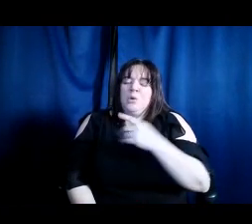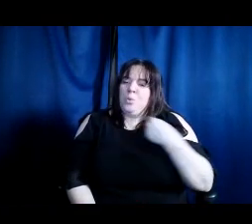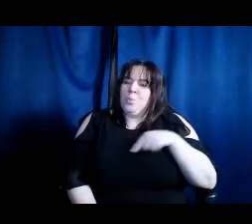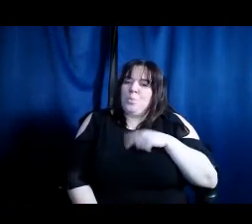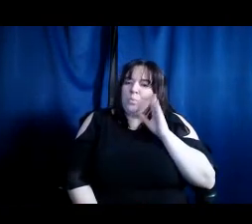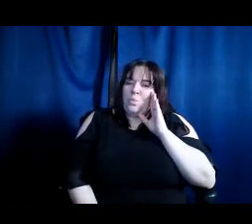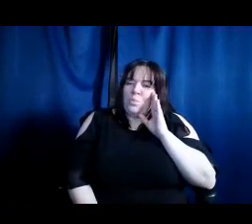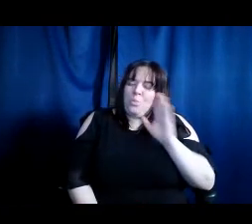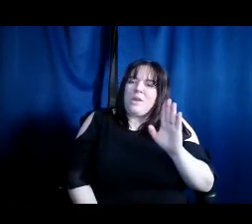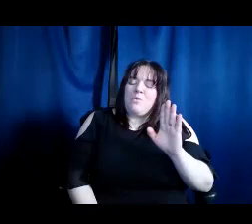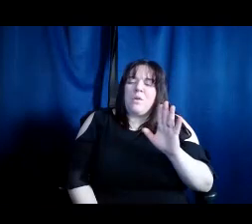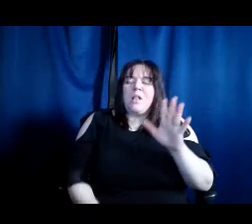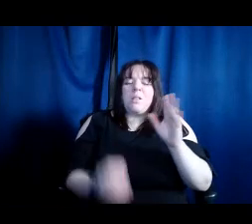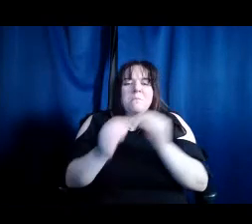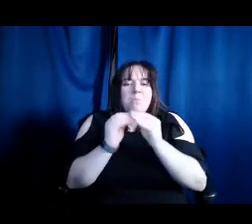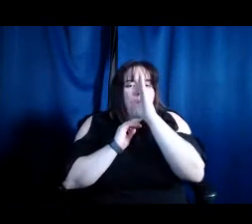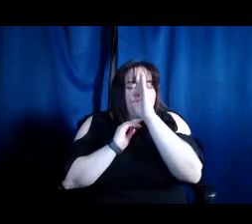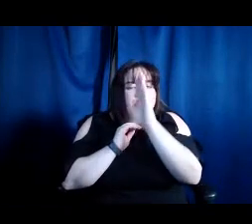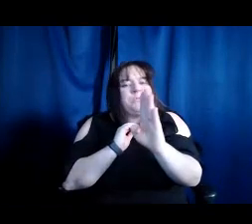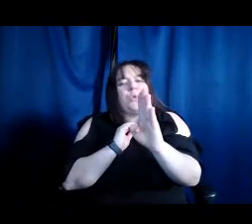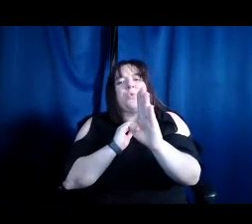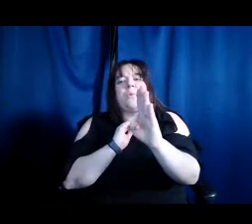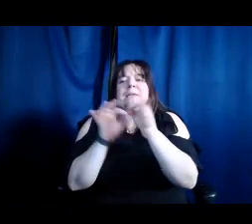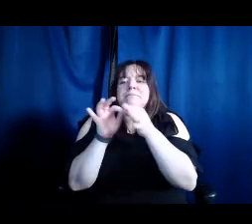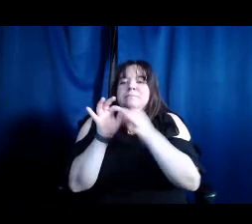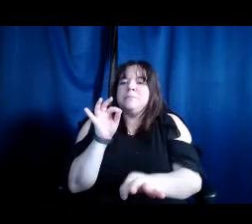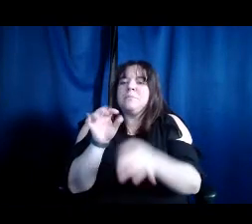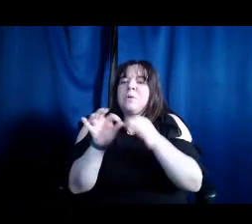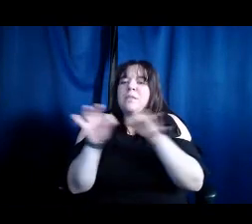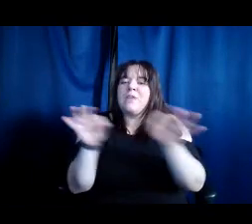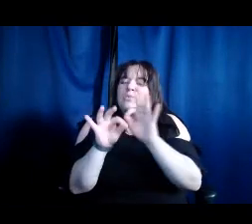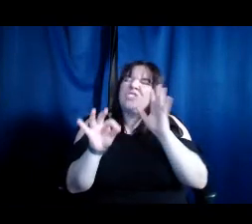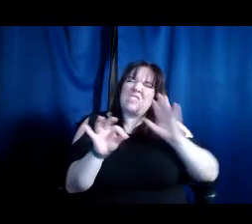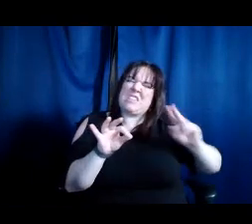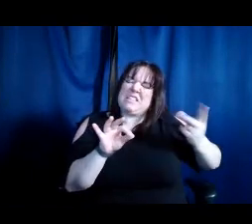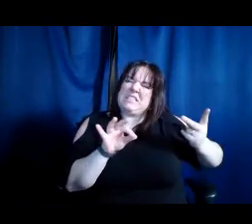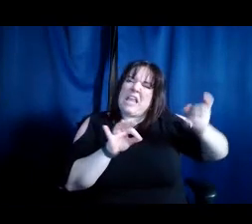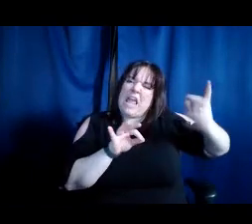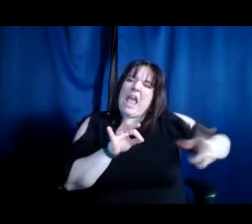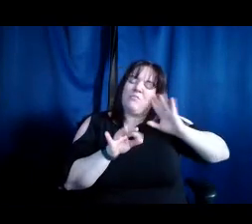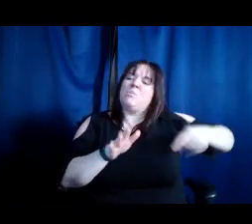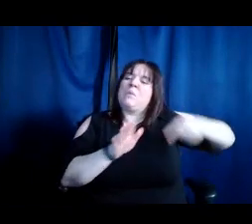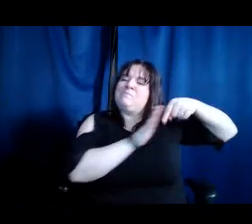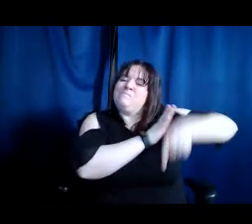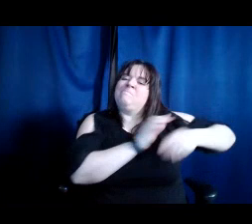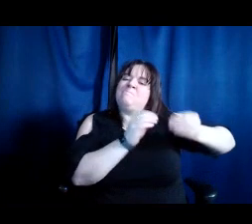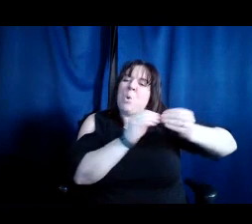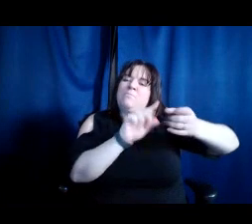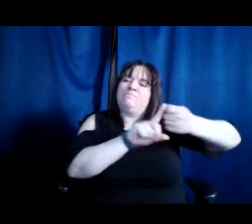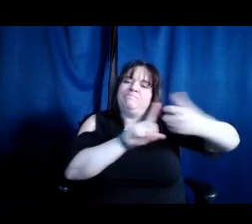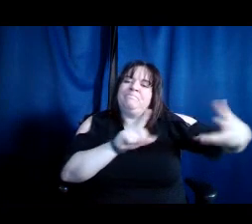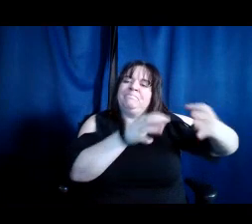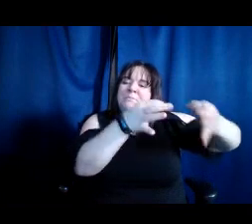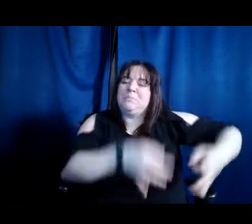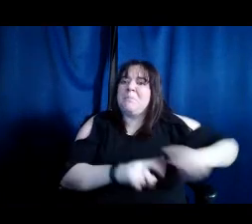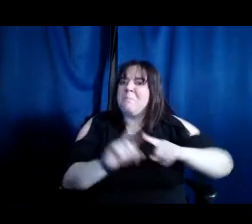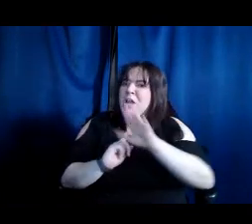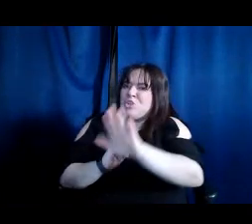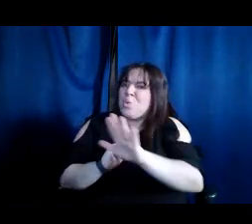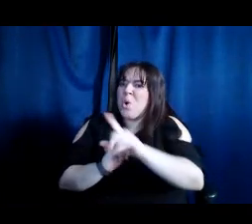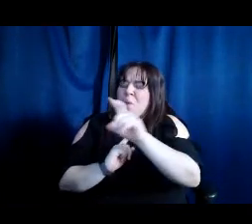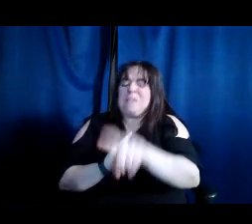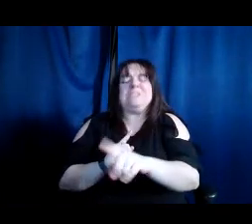plain language as a best practice in the second part of this presentation, but that sounds like a very unique question, and so I